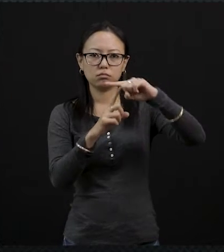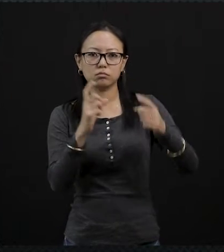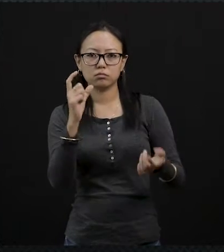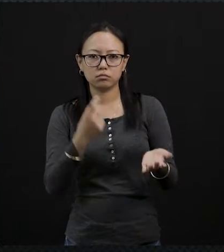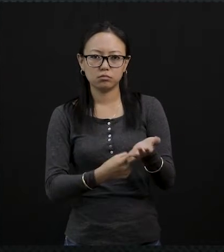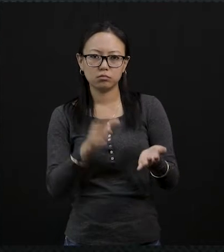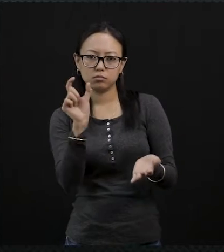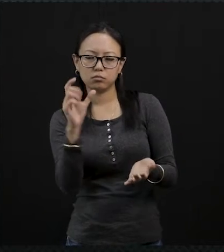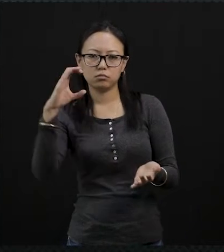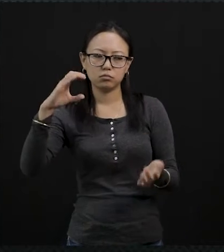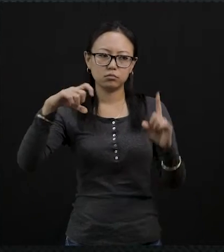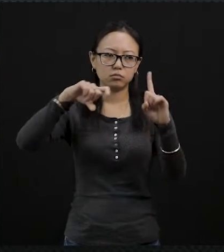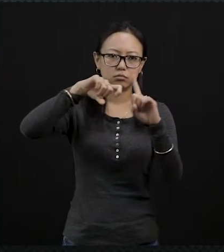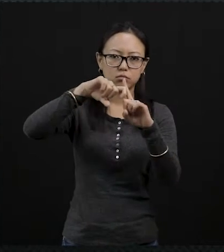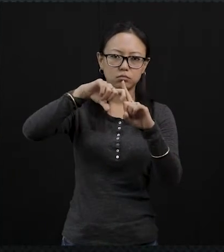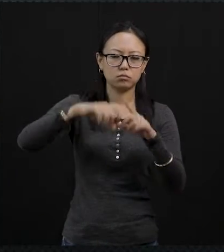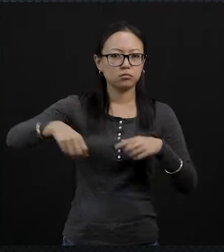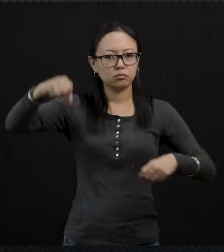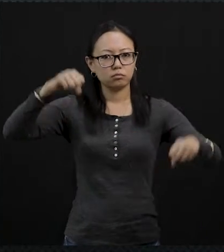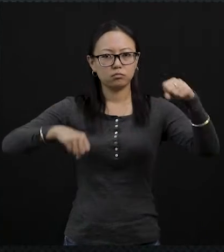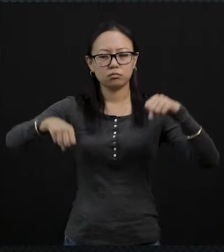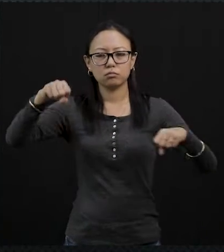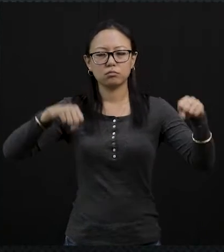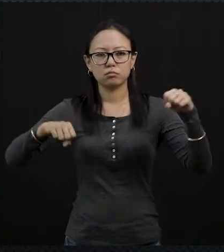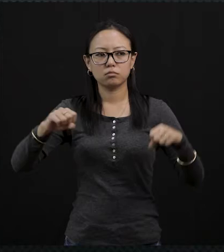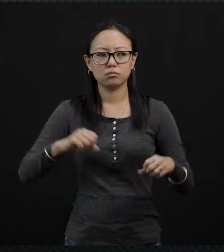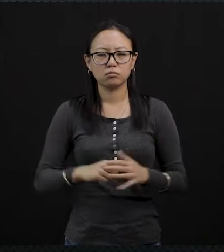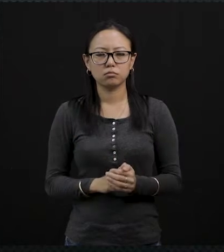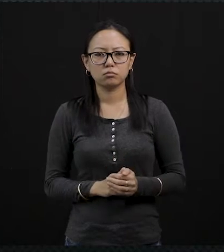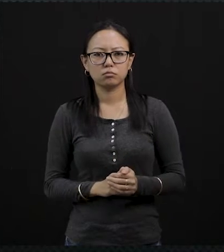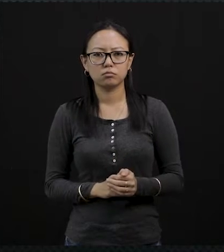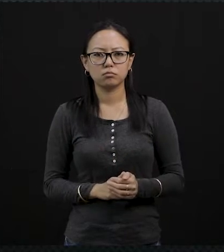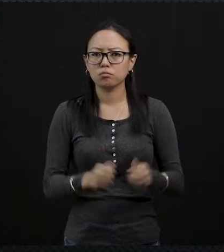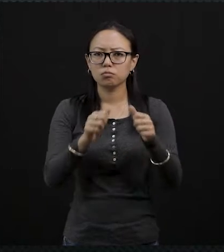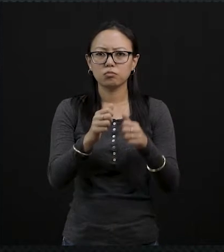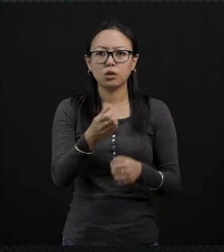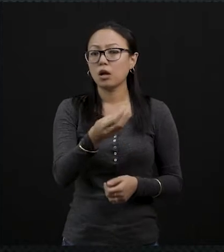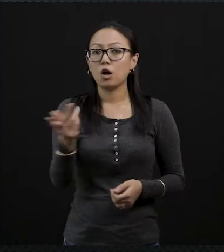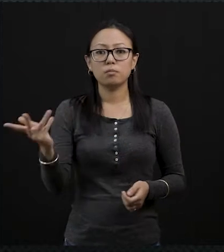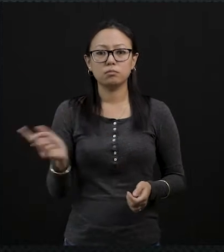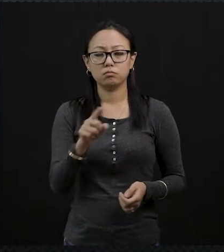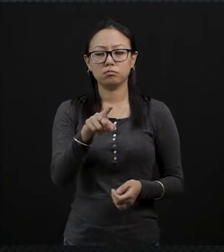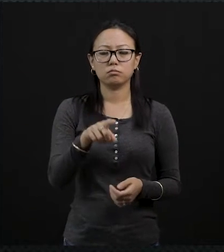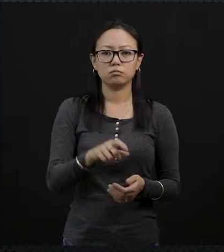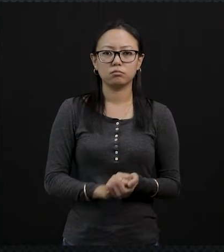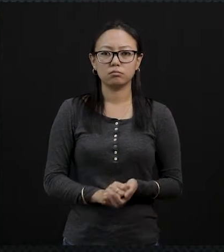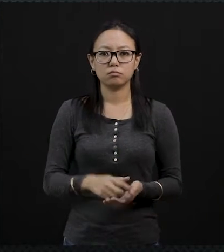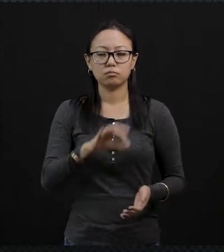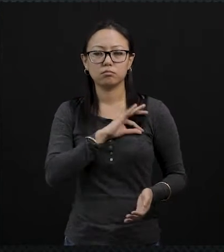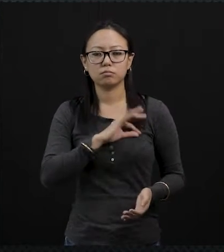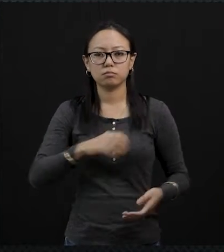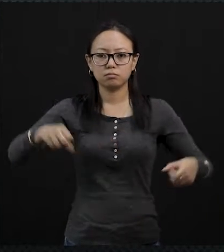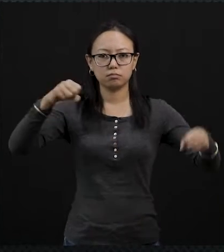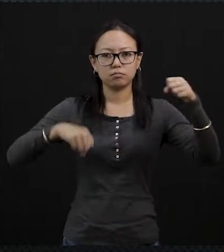T-R-U-C-K, truck. And here, bicycle. How many of you like riding a bicycle? I like riding a